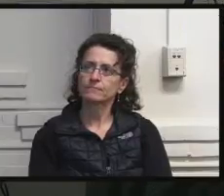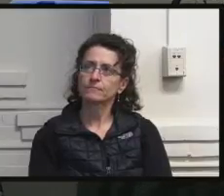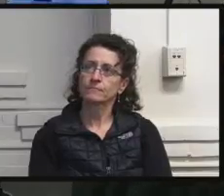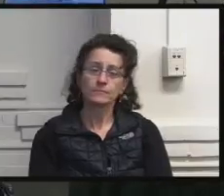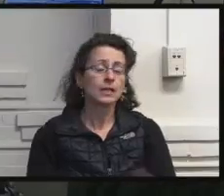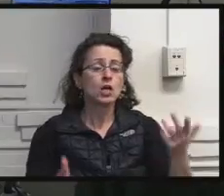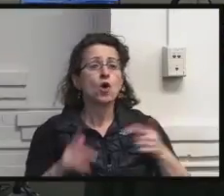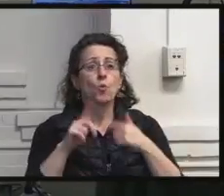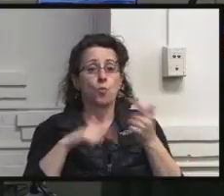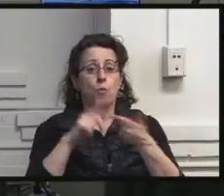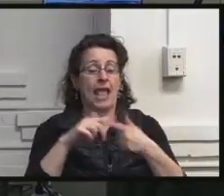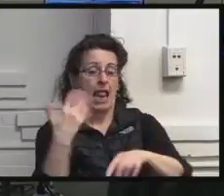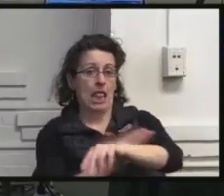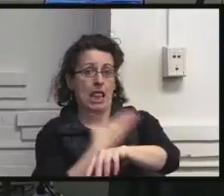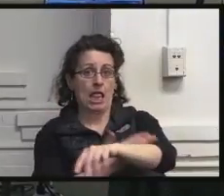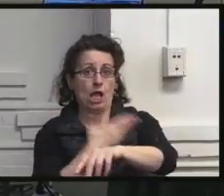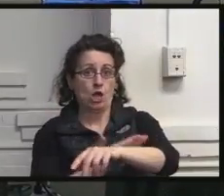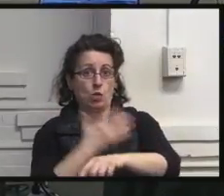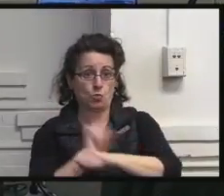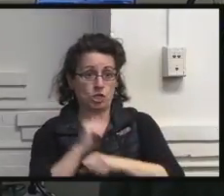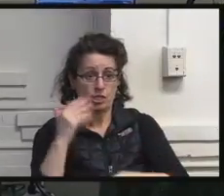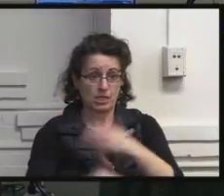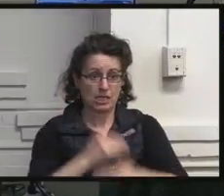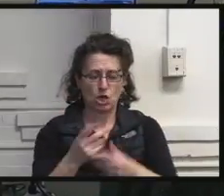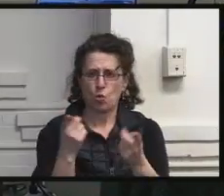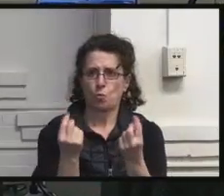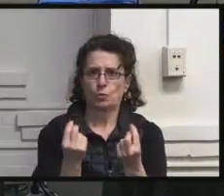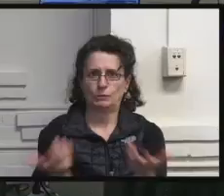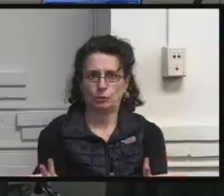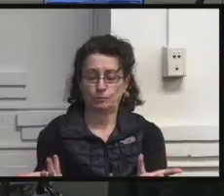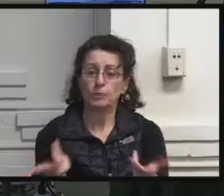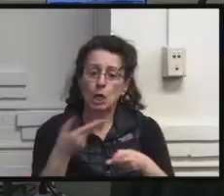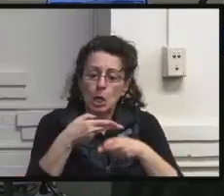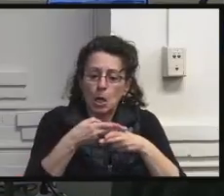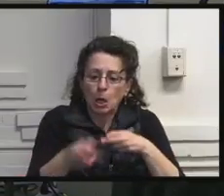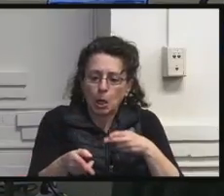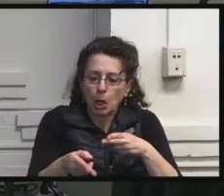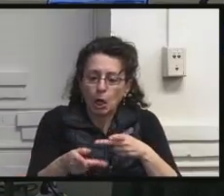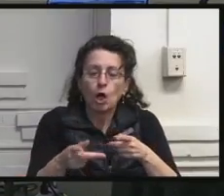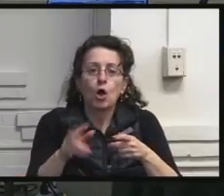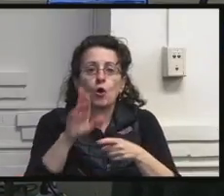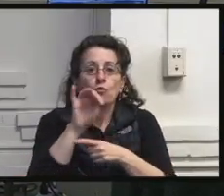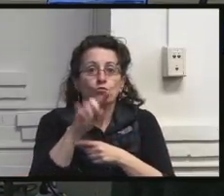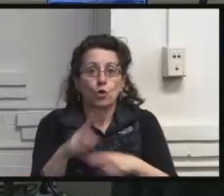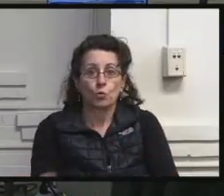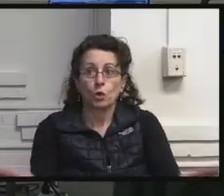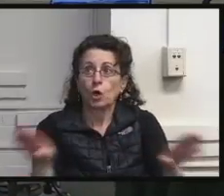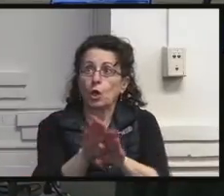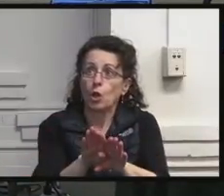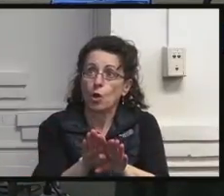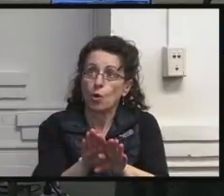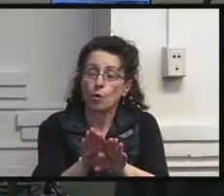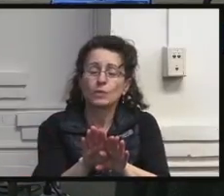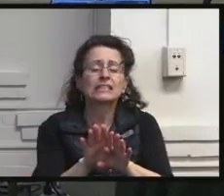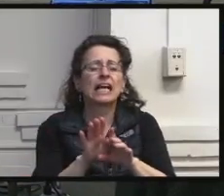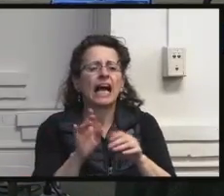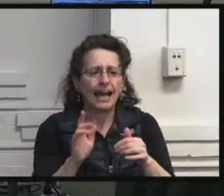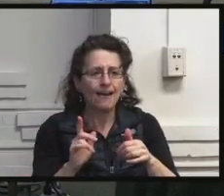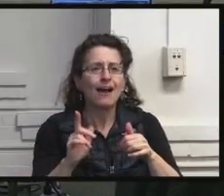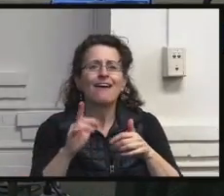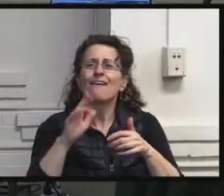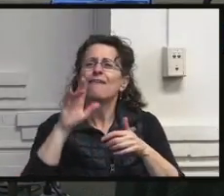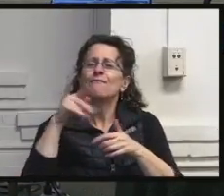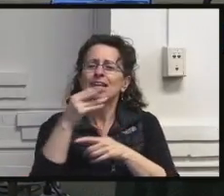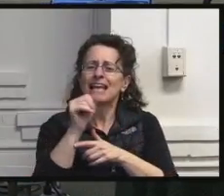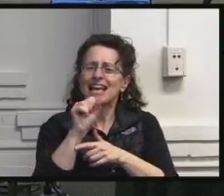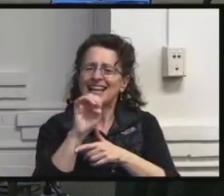that we considered a short-term road closure, phase construction, and then temporary bridge is kind